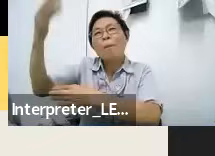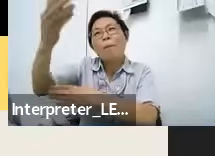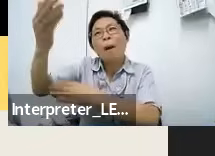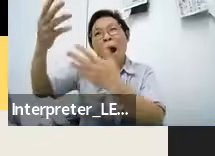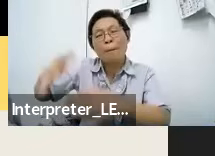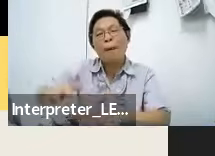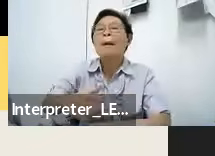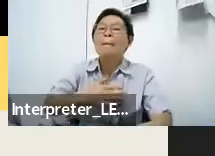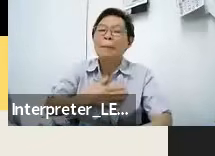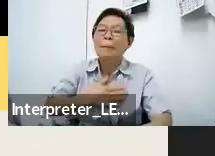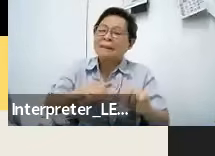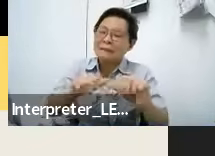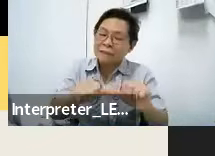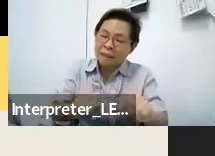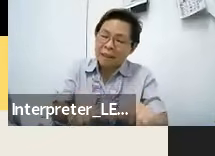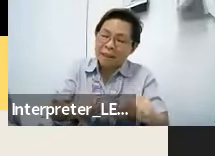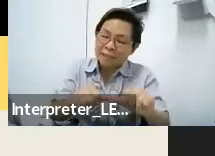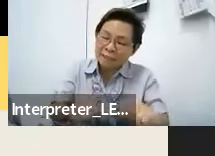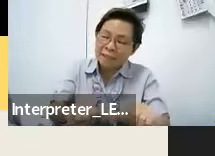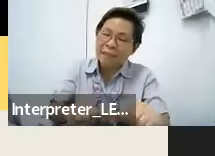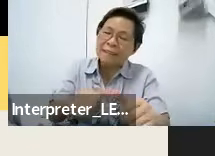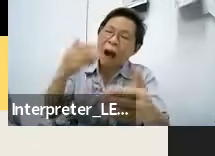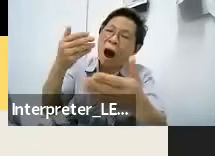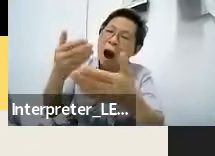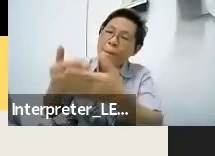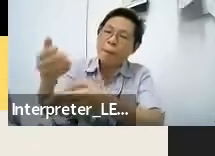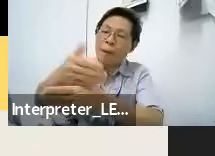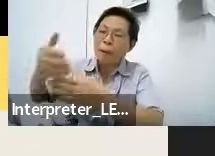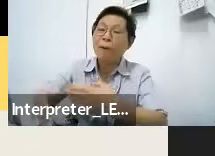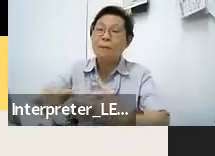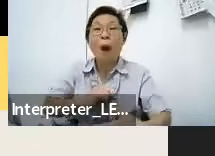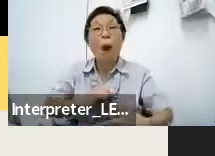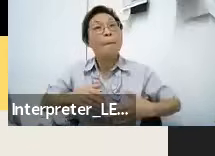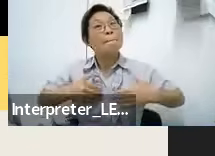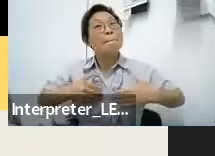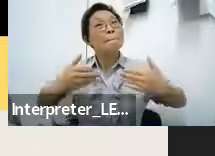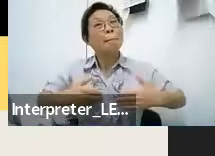tuned with us until the end. And now it's my pleasure to